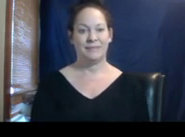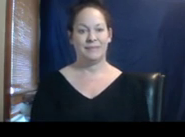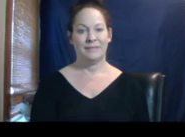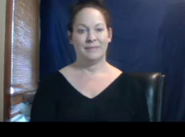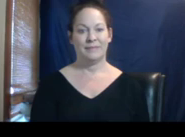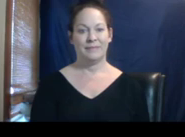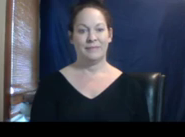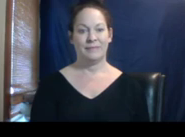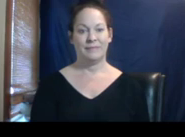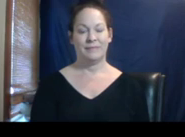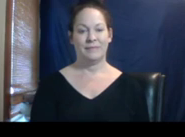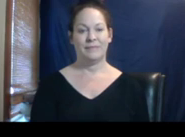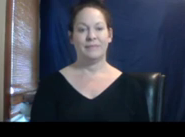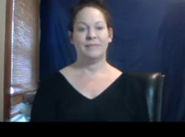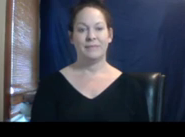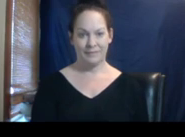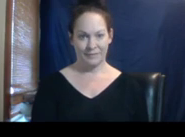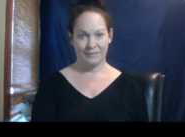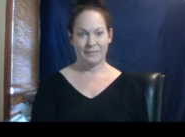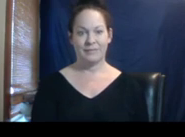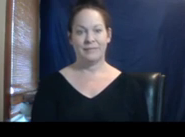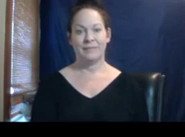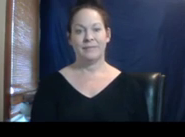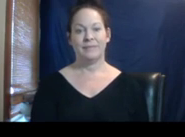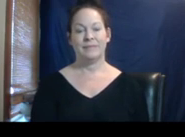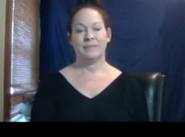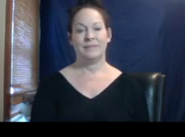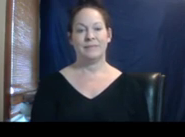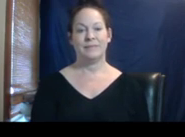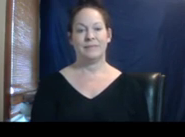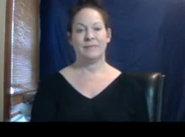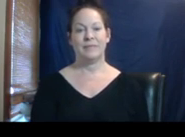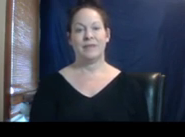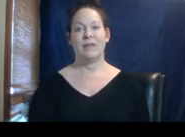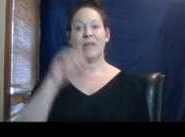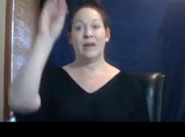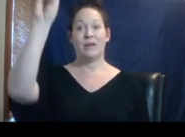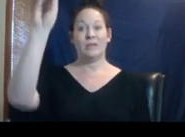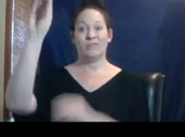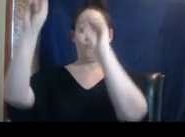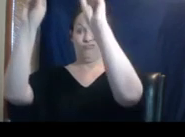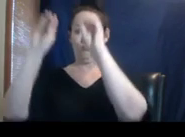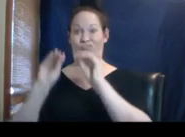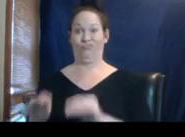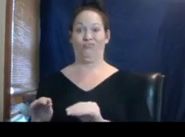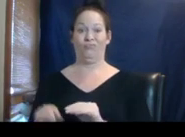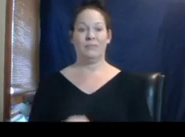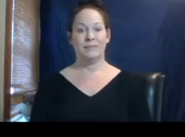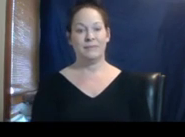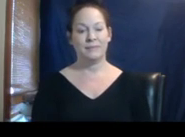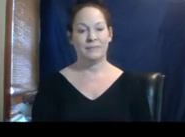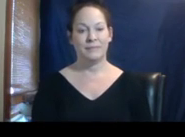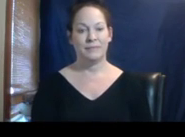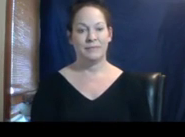7x squared. Alright? And I'm going to pull down all of